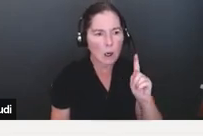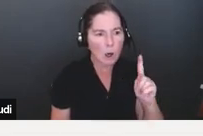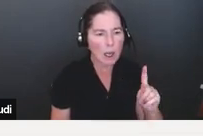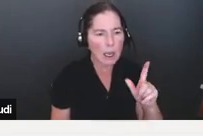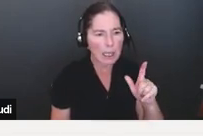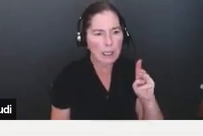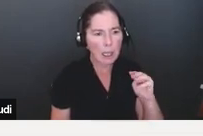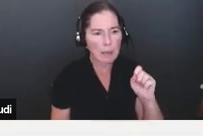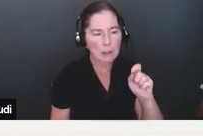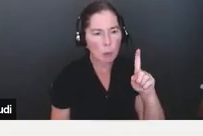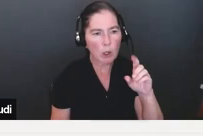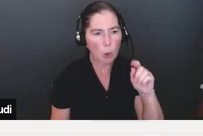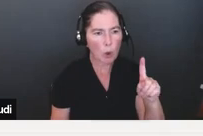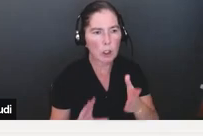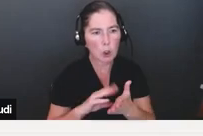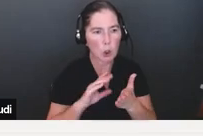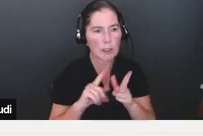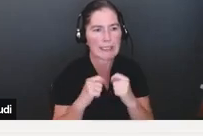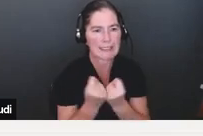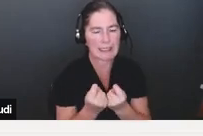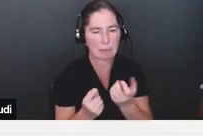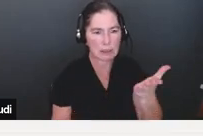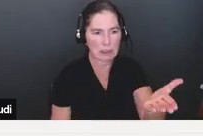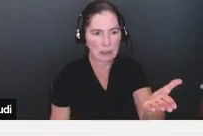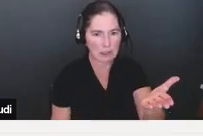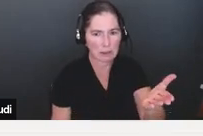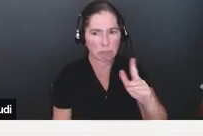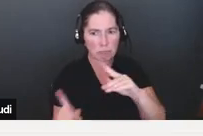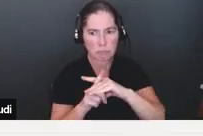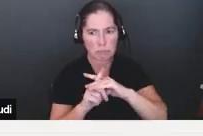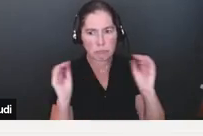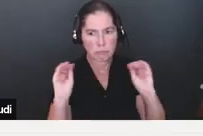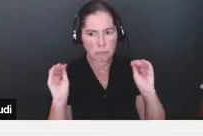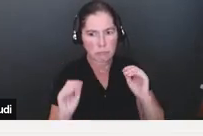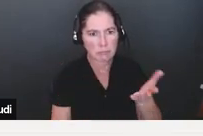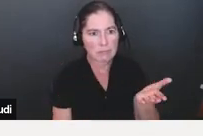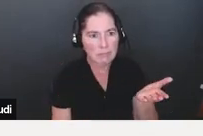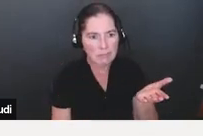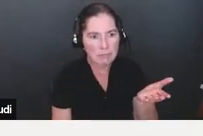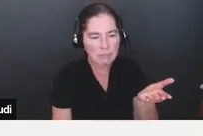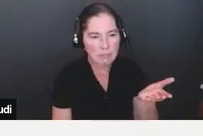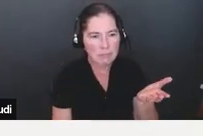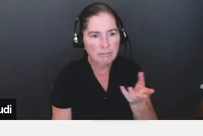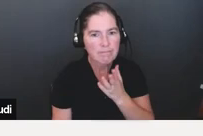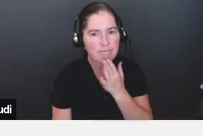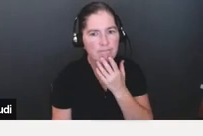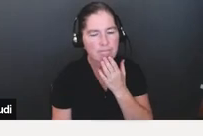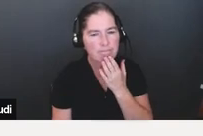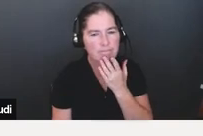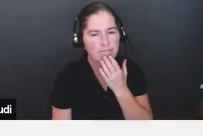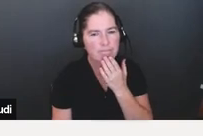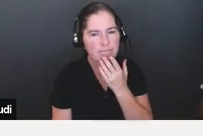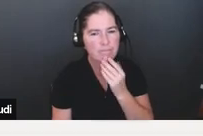Teams. Yes, and it is not showing up. I think that's it. That may be